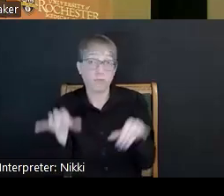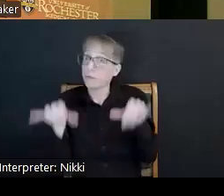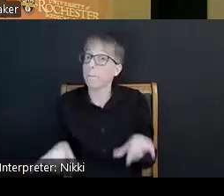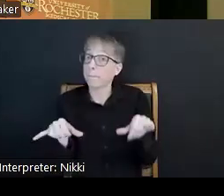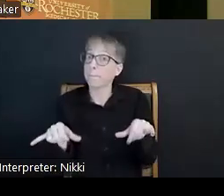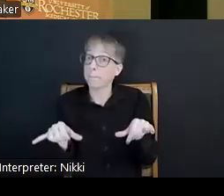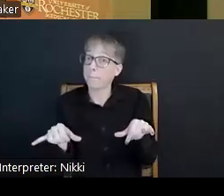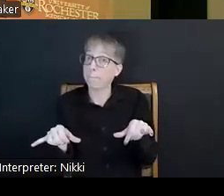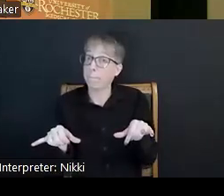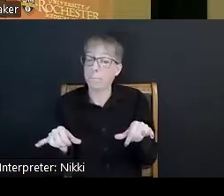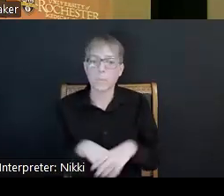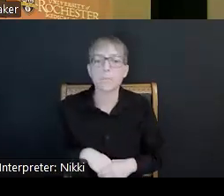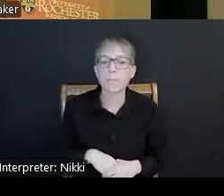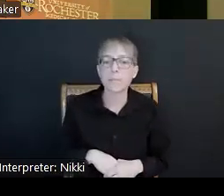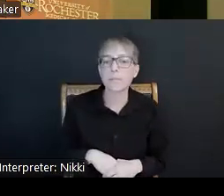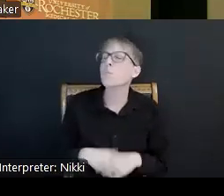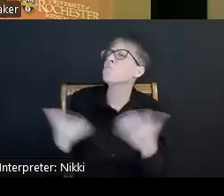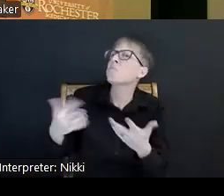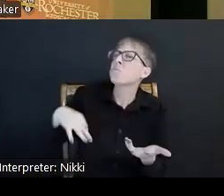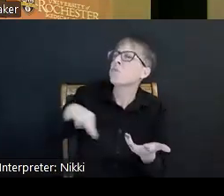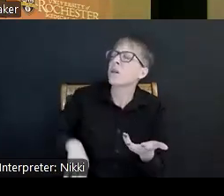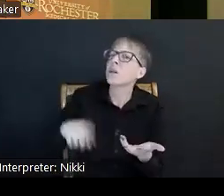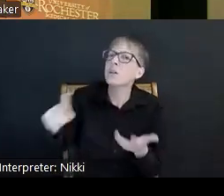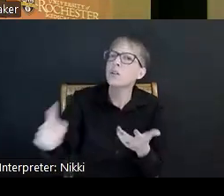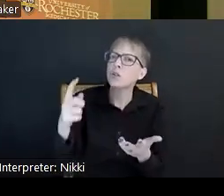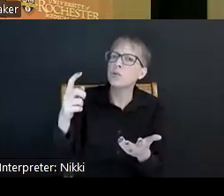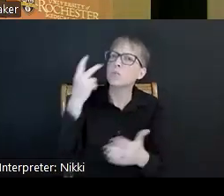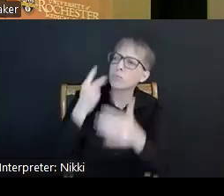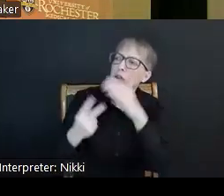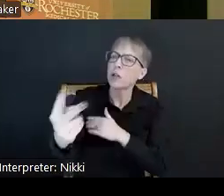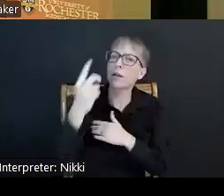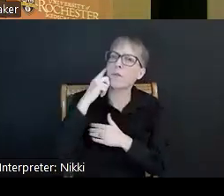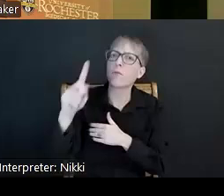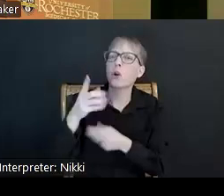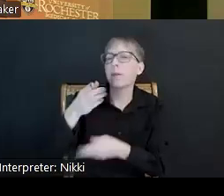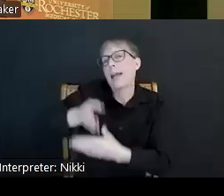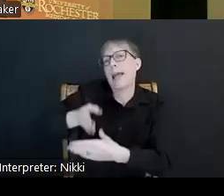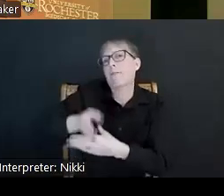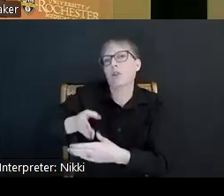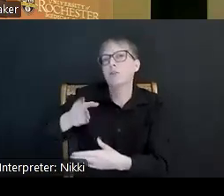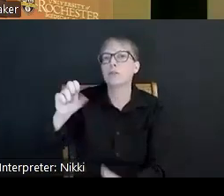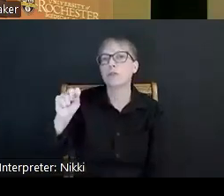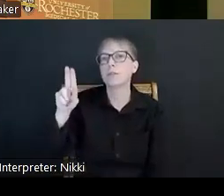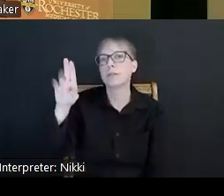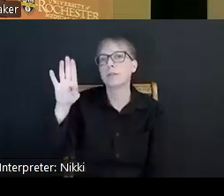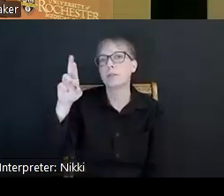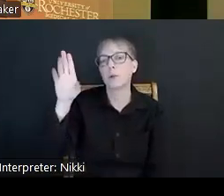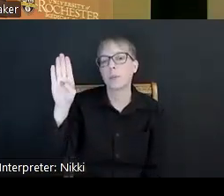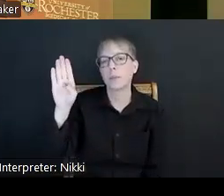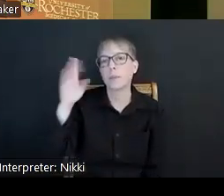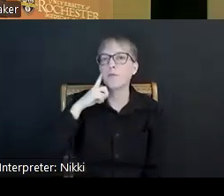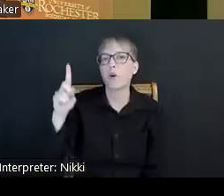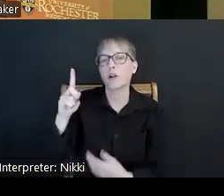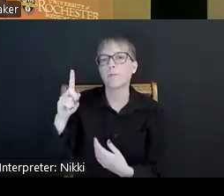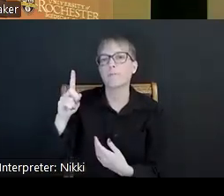What advantages do you see to the average suburb in doing this rezoning job to permit apartment developments?